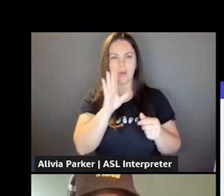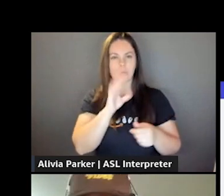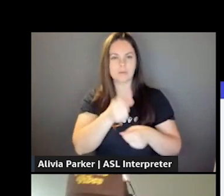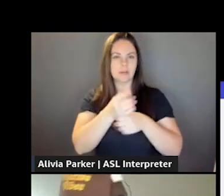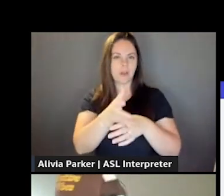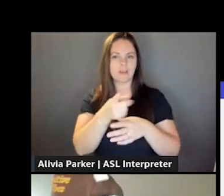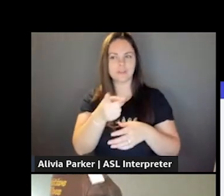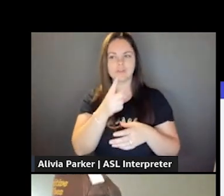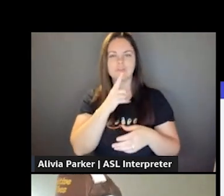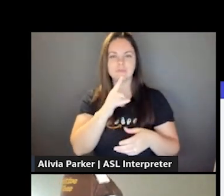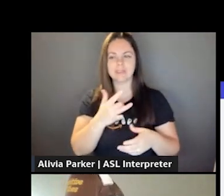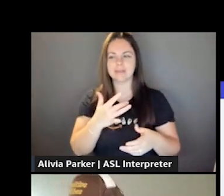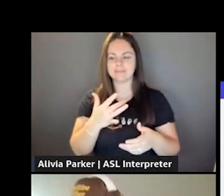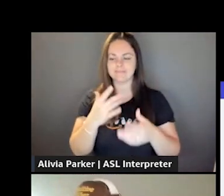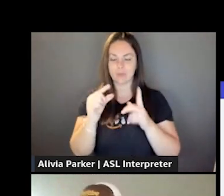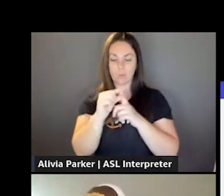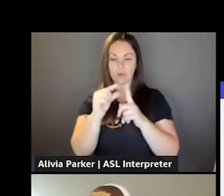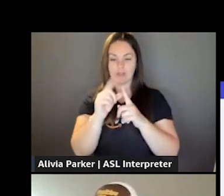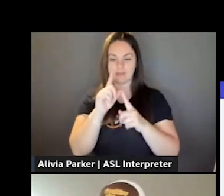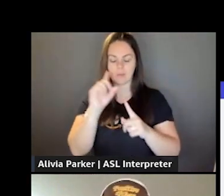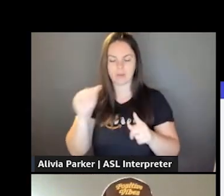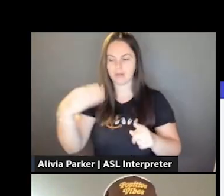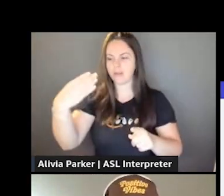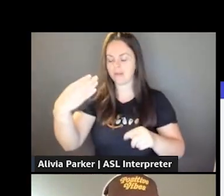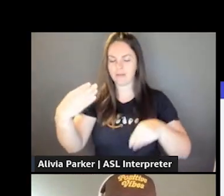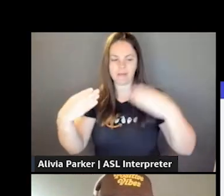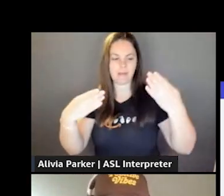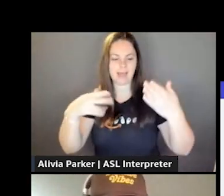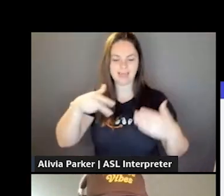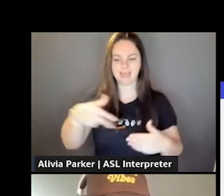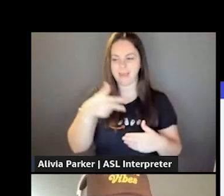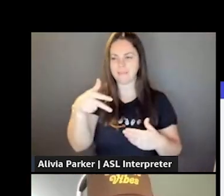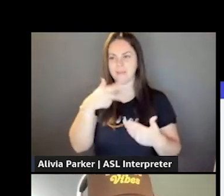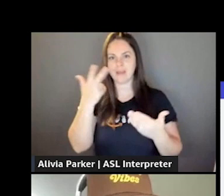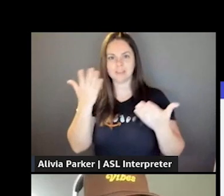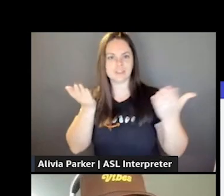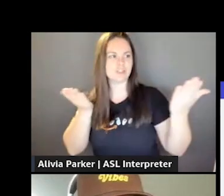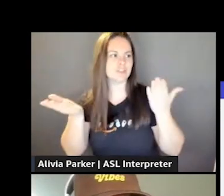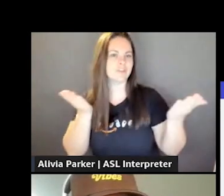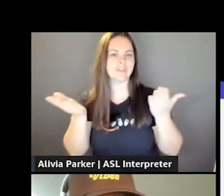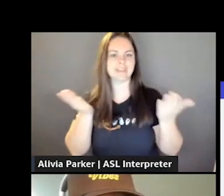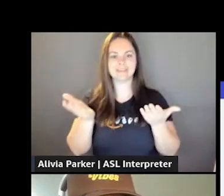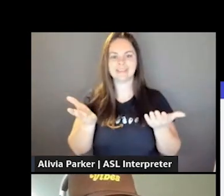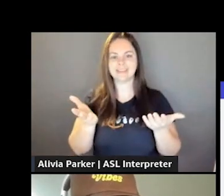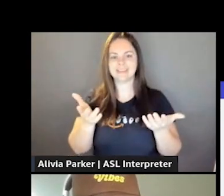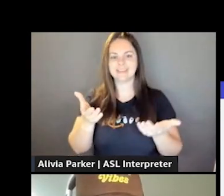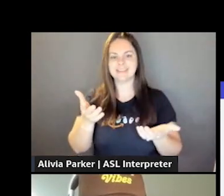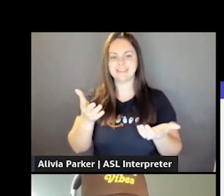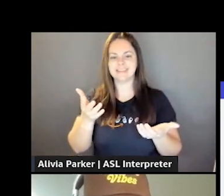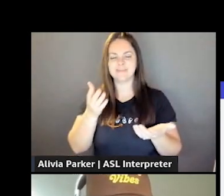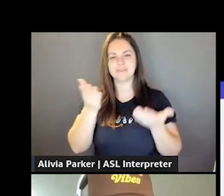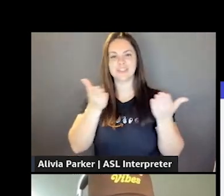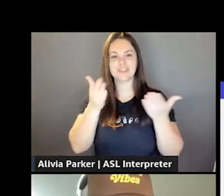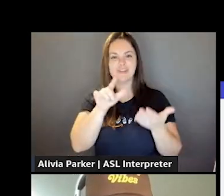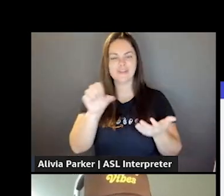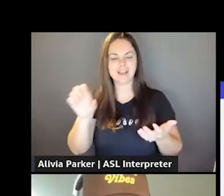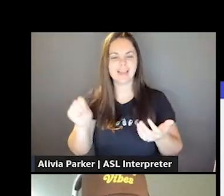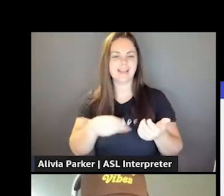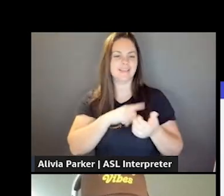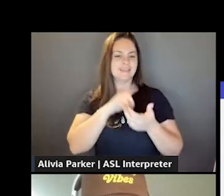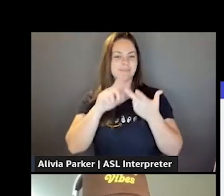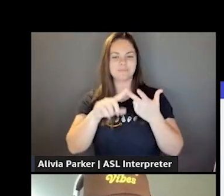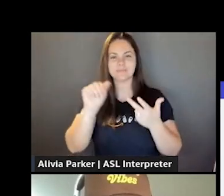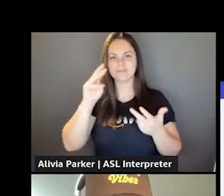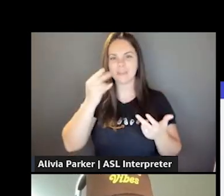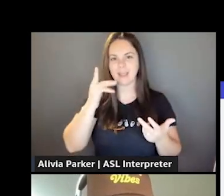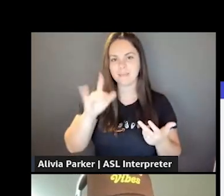serverless, right? These are terms that are for sure going to make her life better. So we have Amplify in here